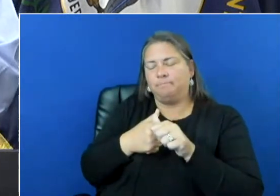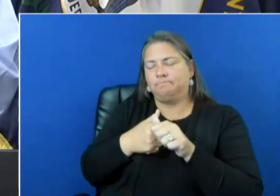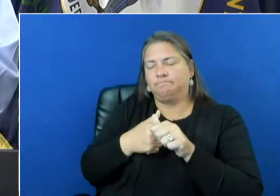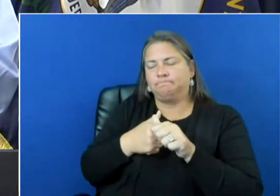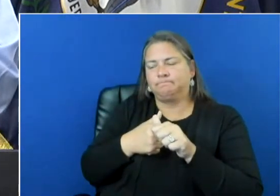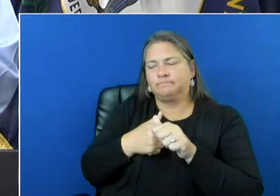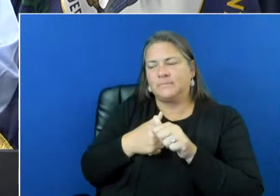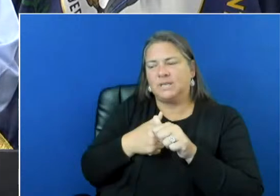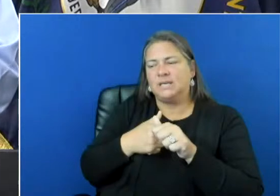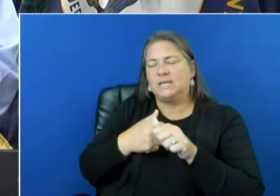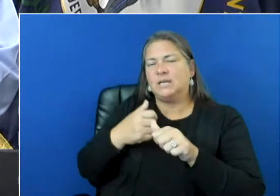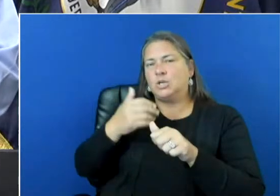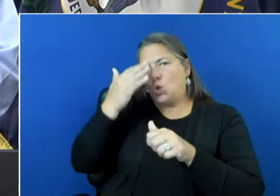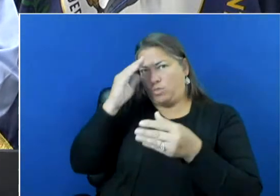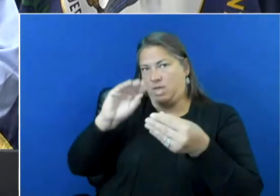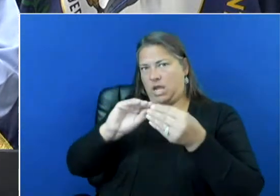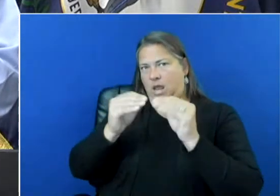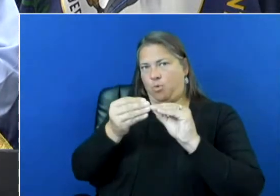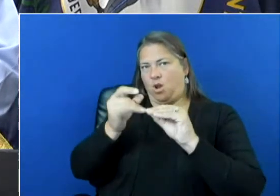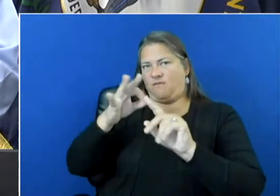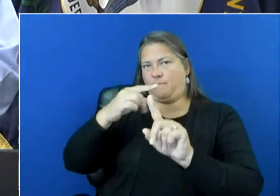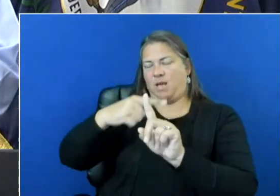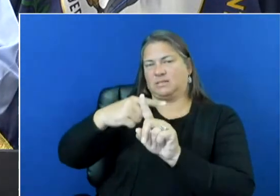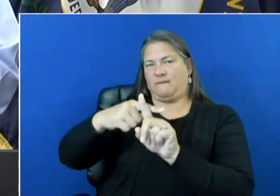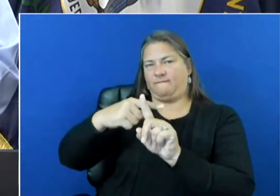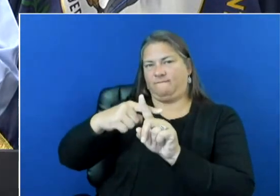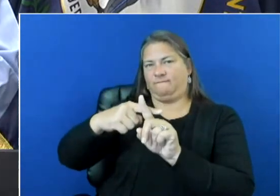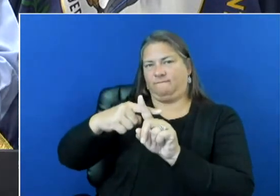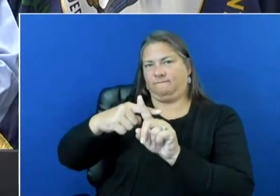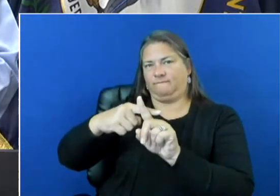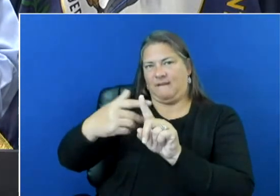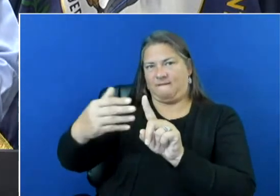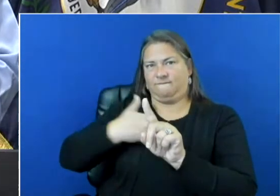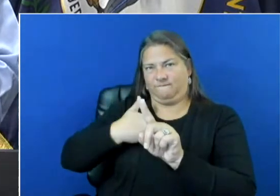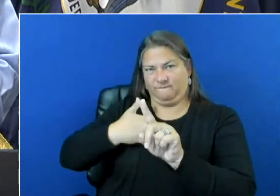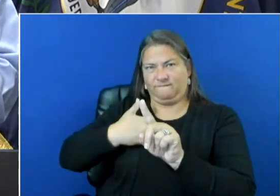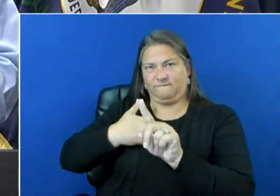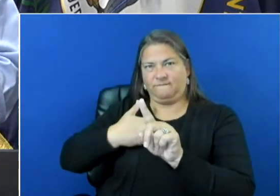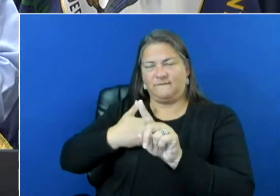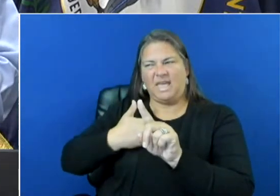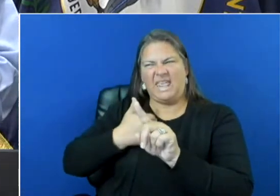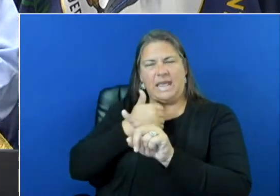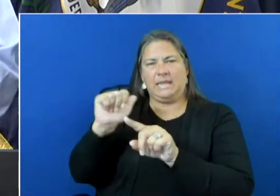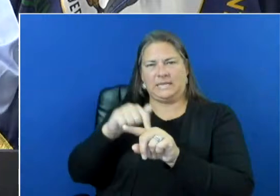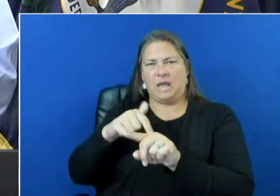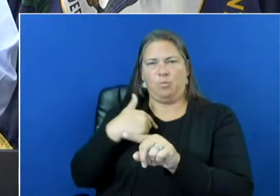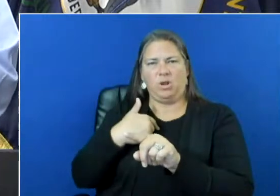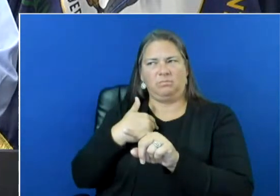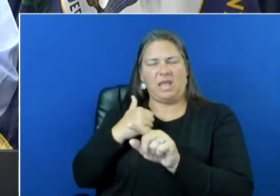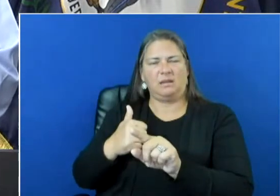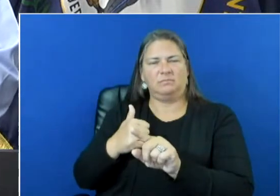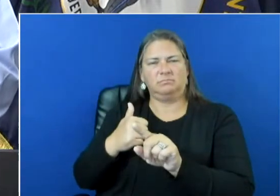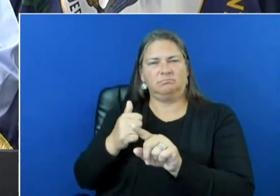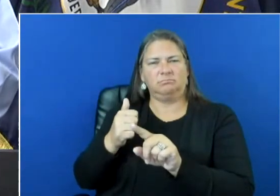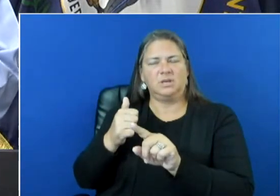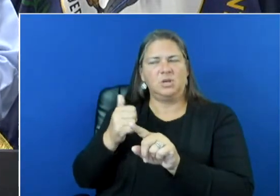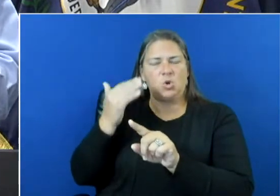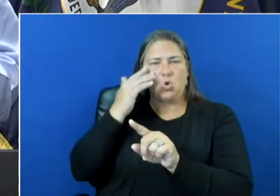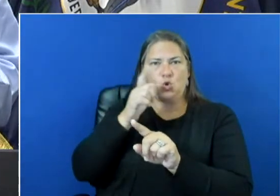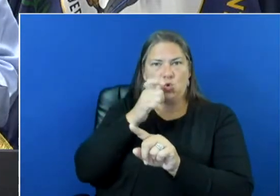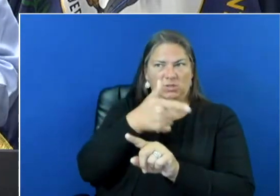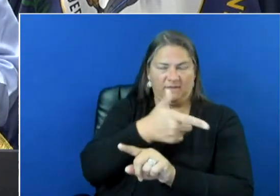determining the number of our positive cases on any given period of time that are vaccinated individuals,